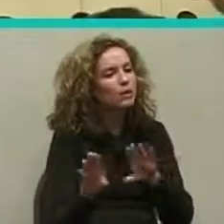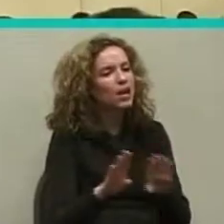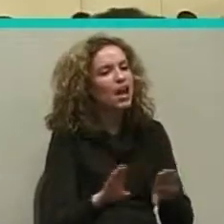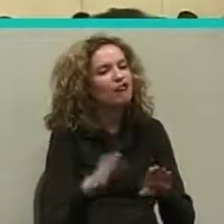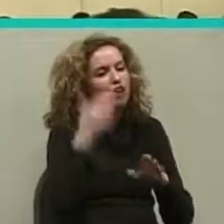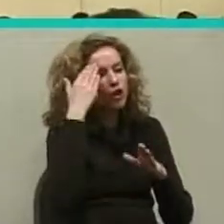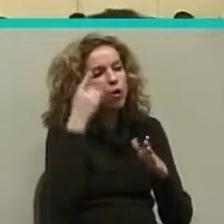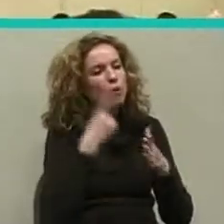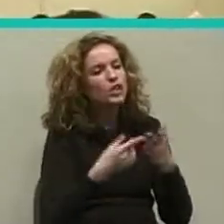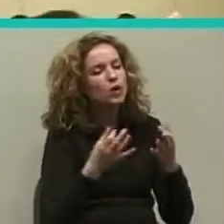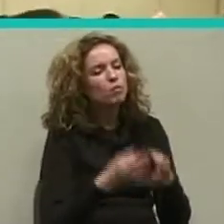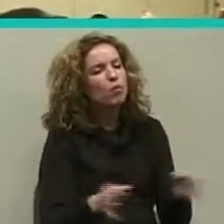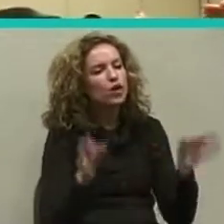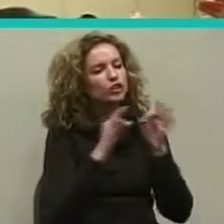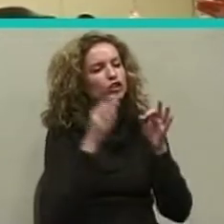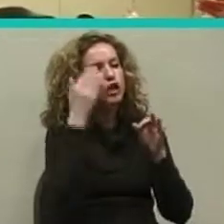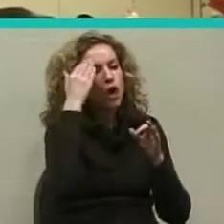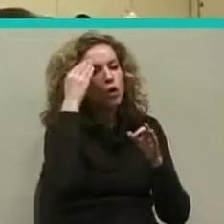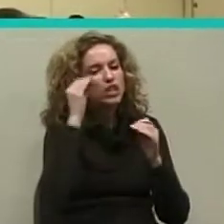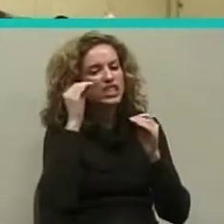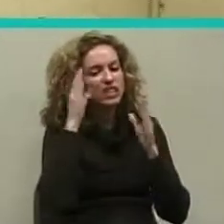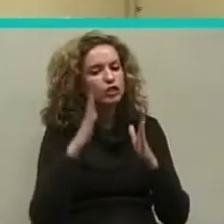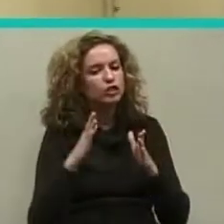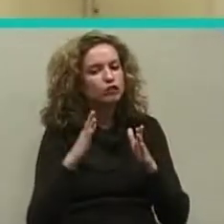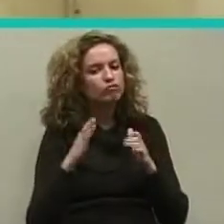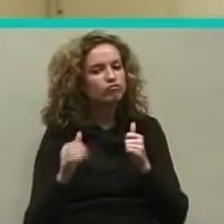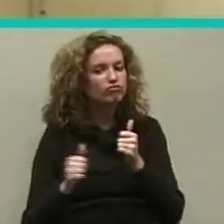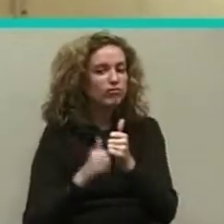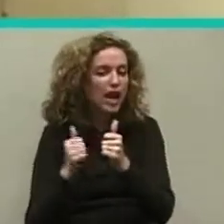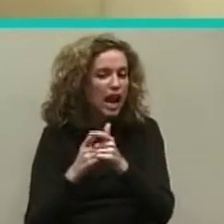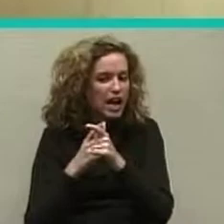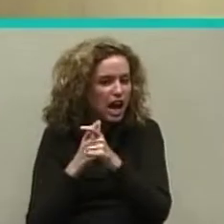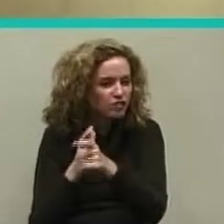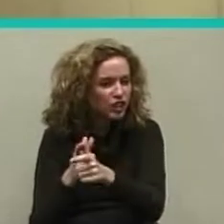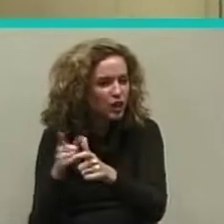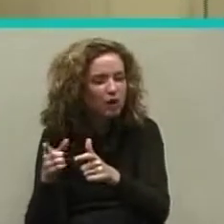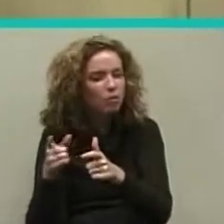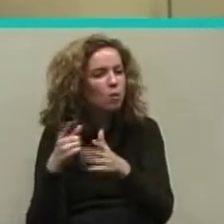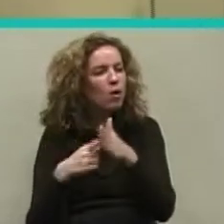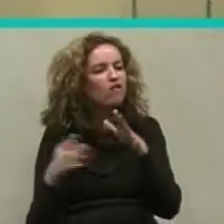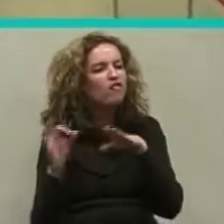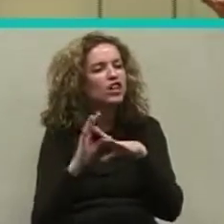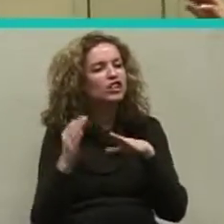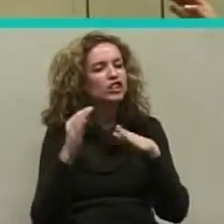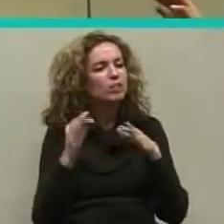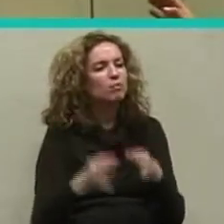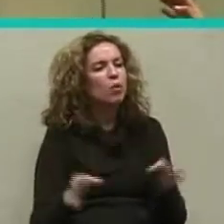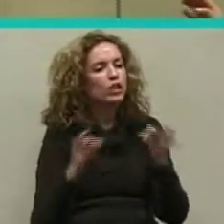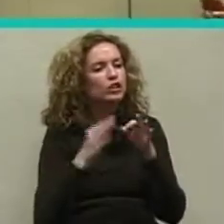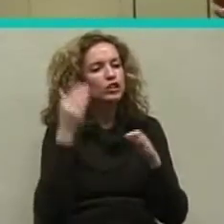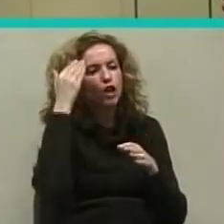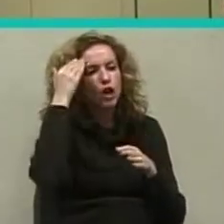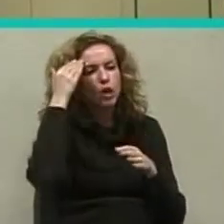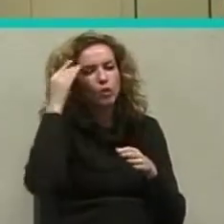be important to know that the teacher ran after Michael? What function might be important to know that?